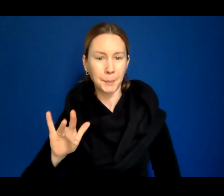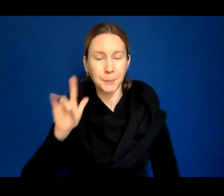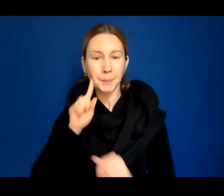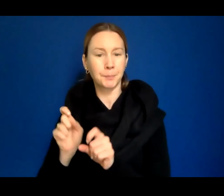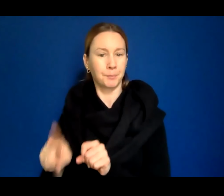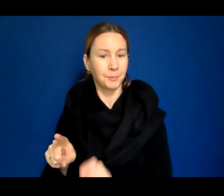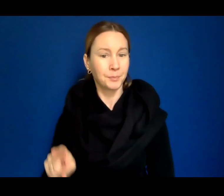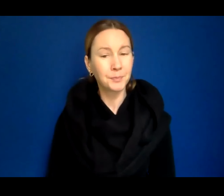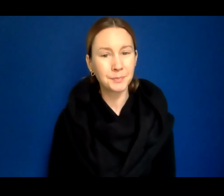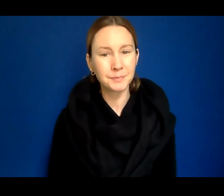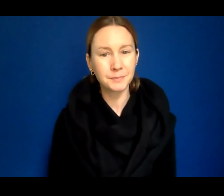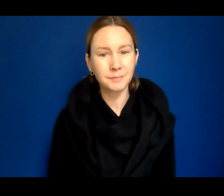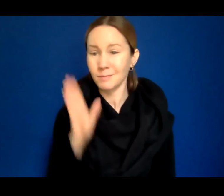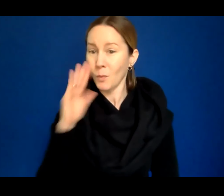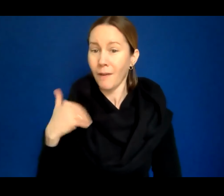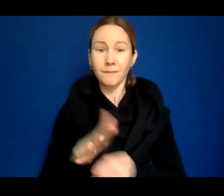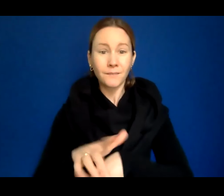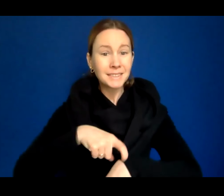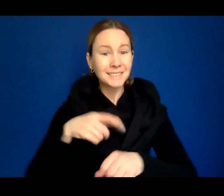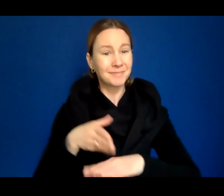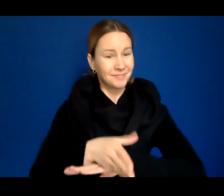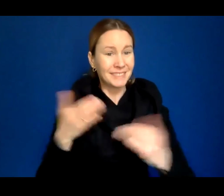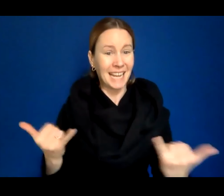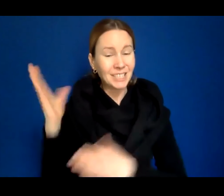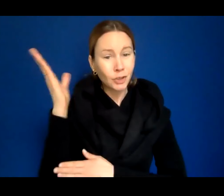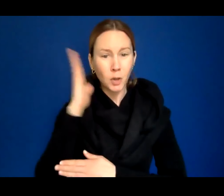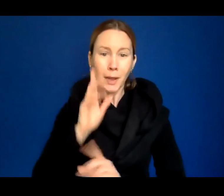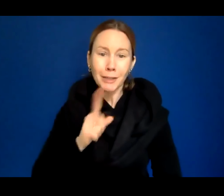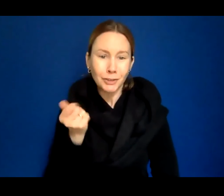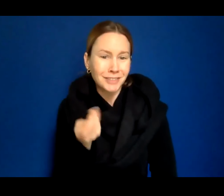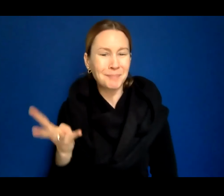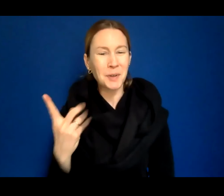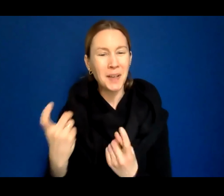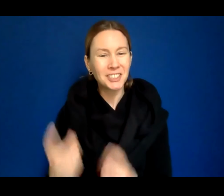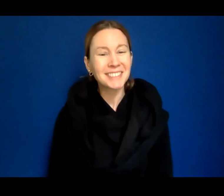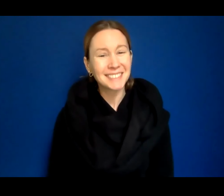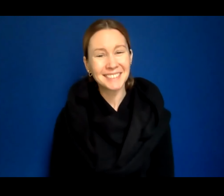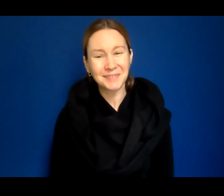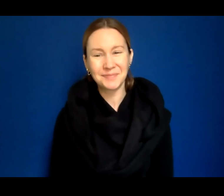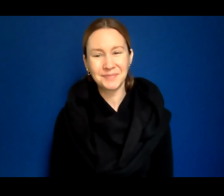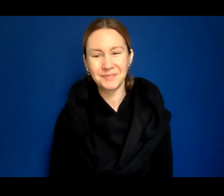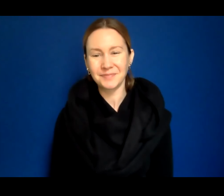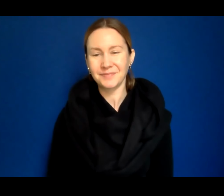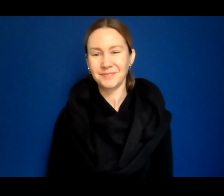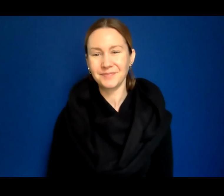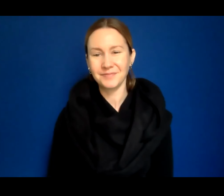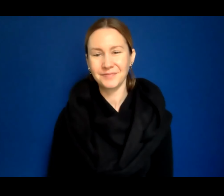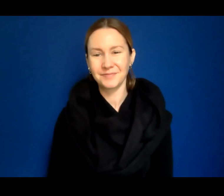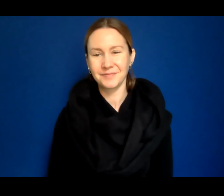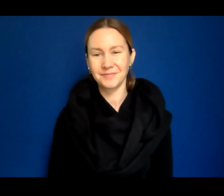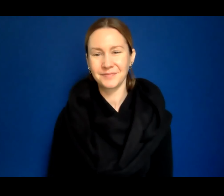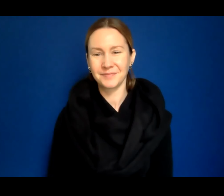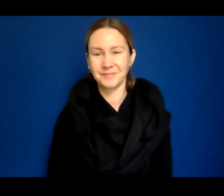button. We'll have time at the end of today's talk to answer some of the questions. We are providing American Sign